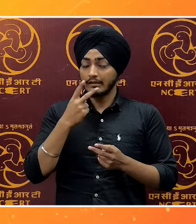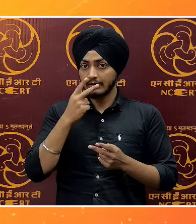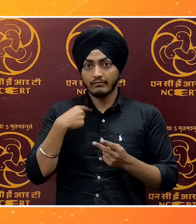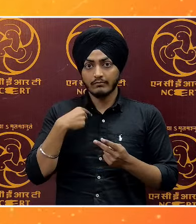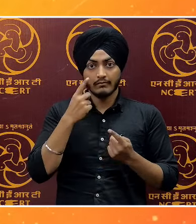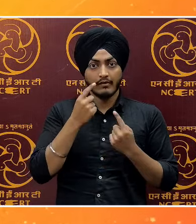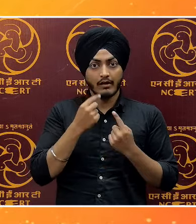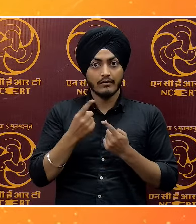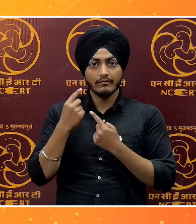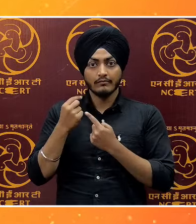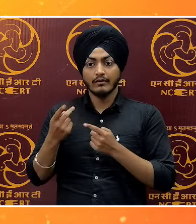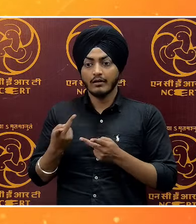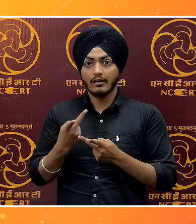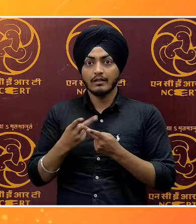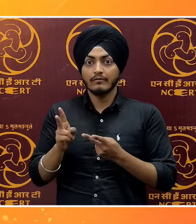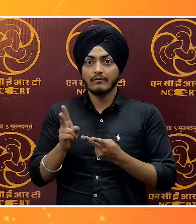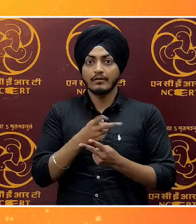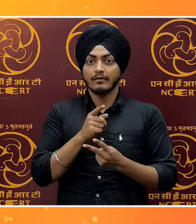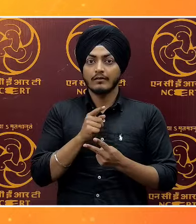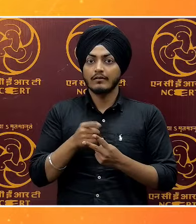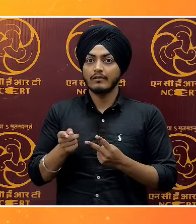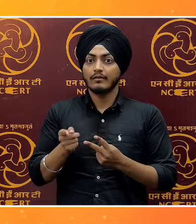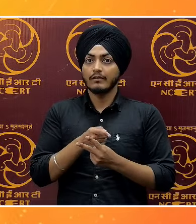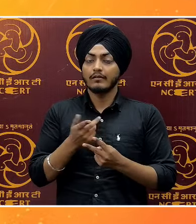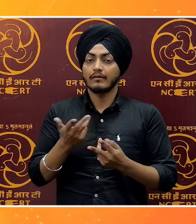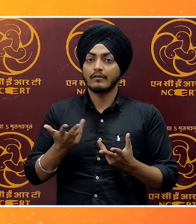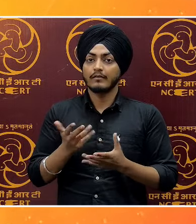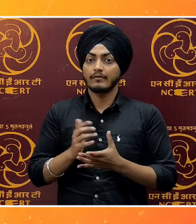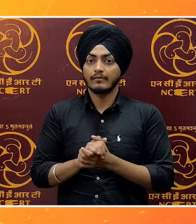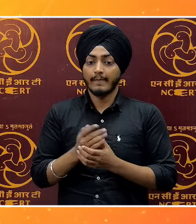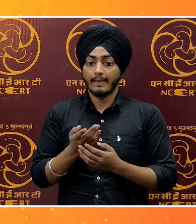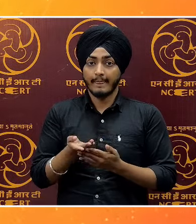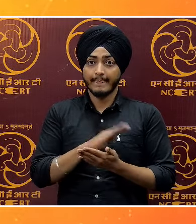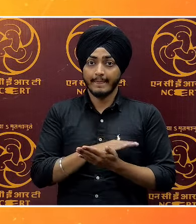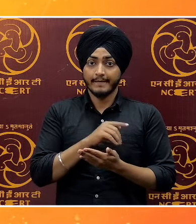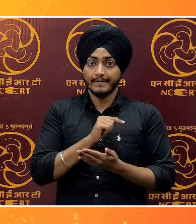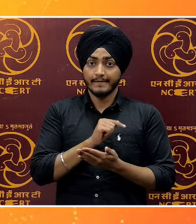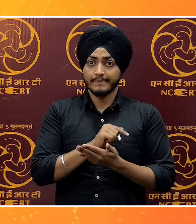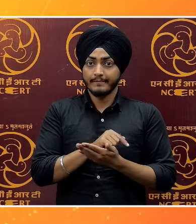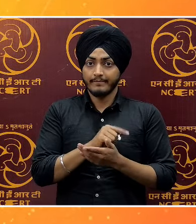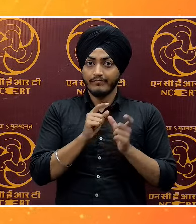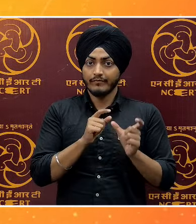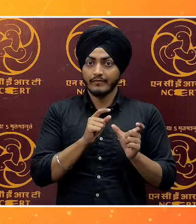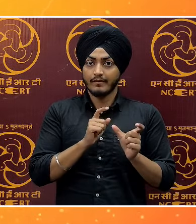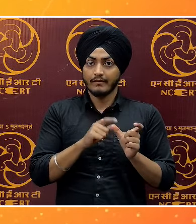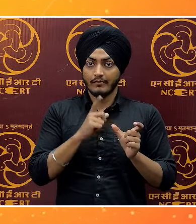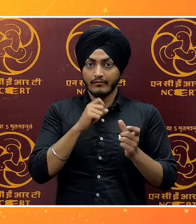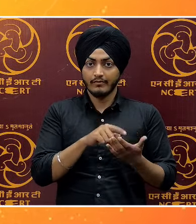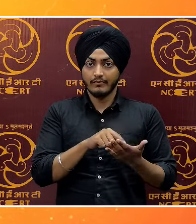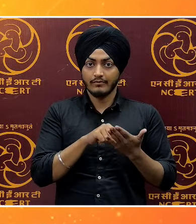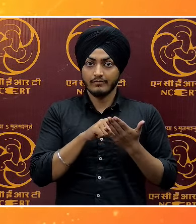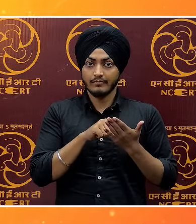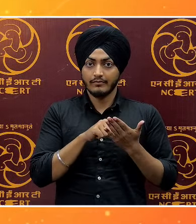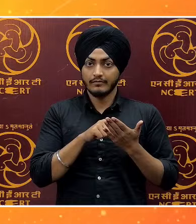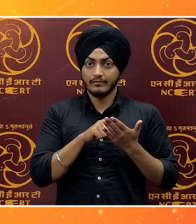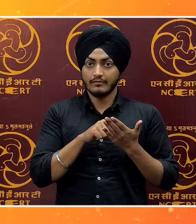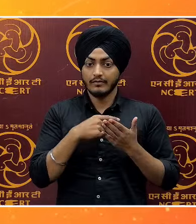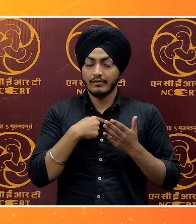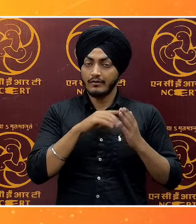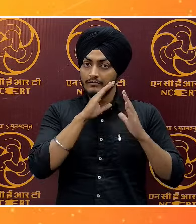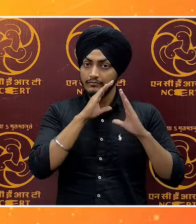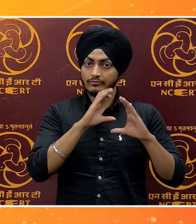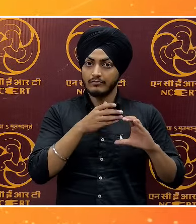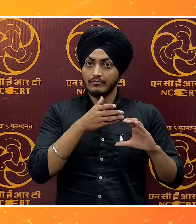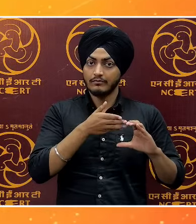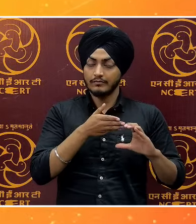differences between the two. So on the left side of the page, here is a picture of a